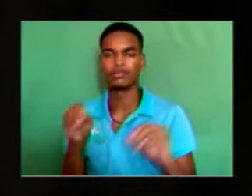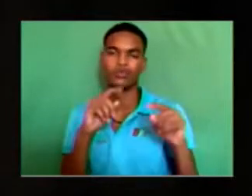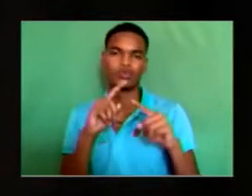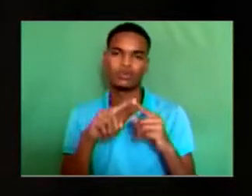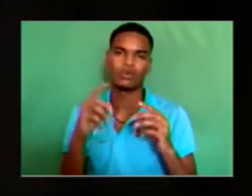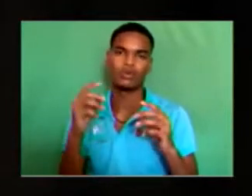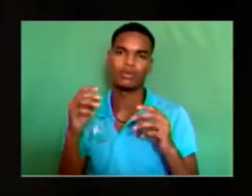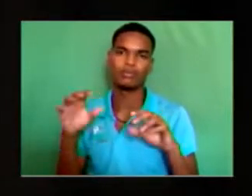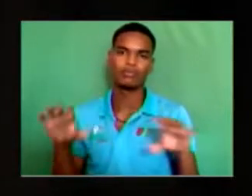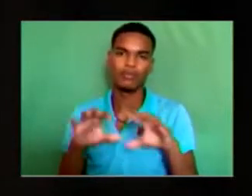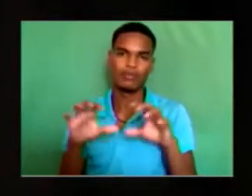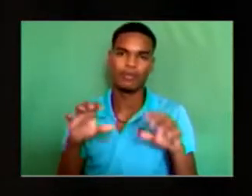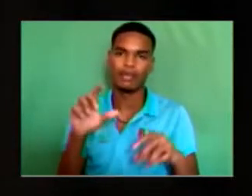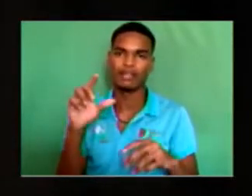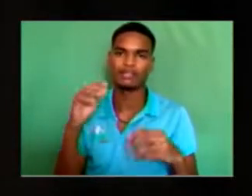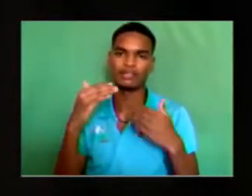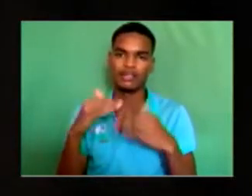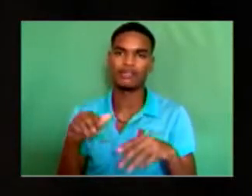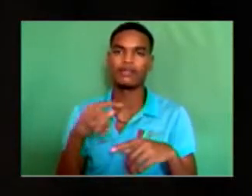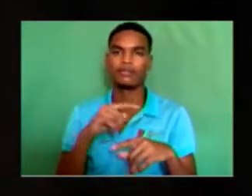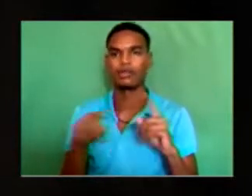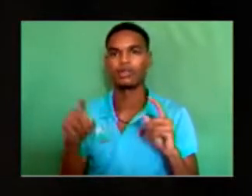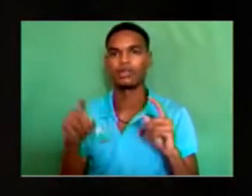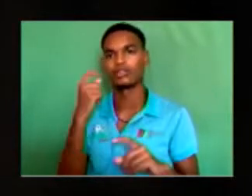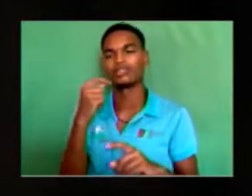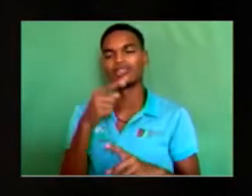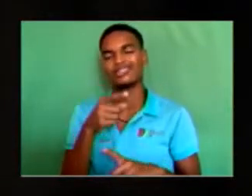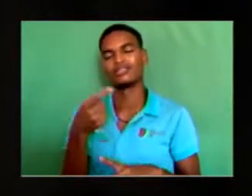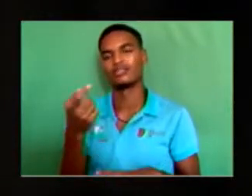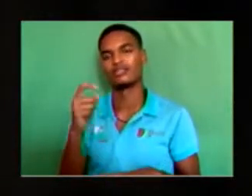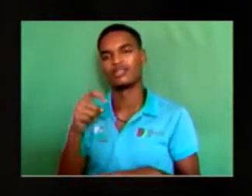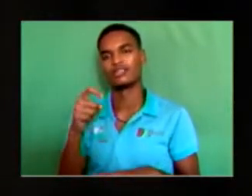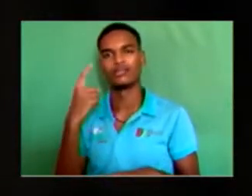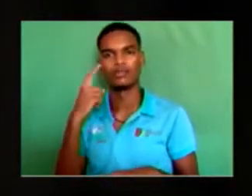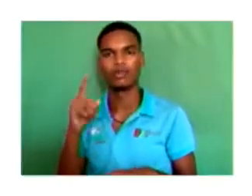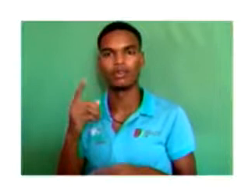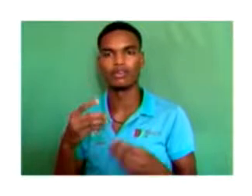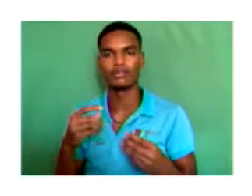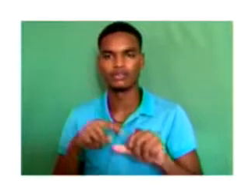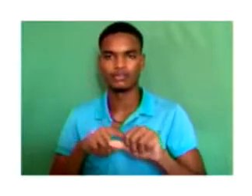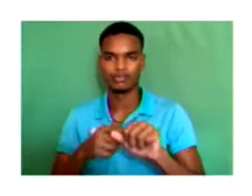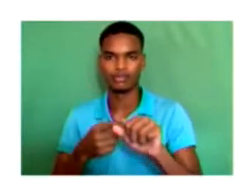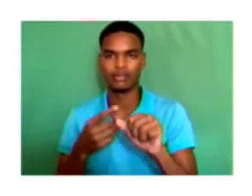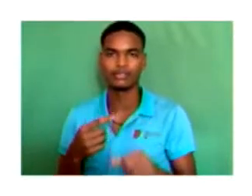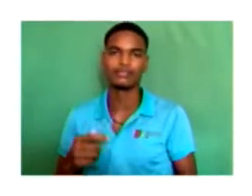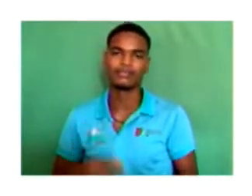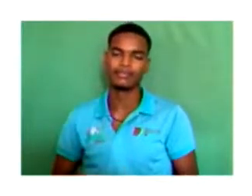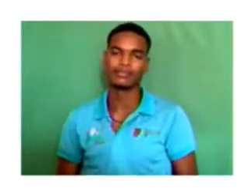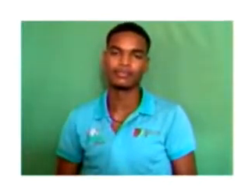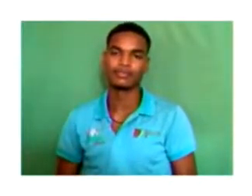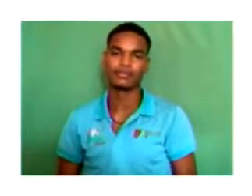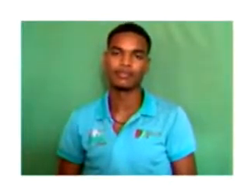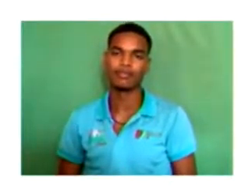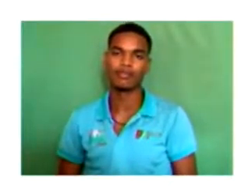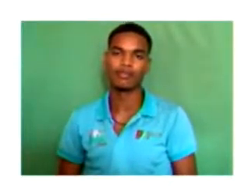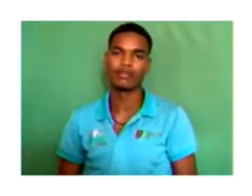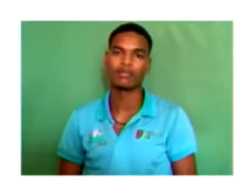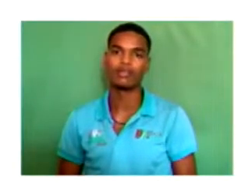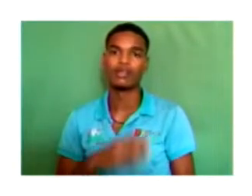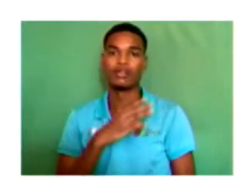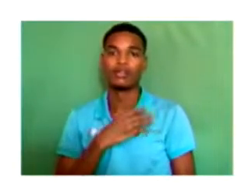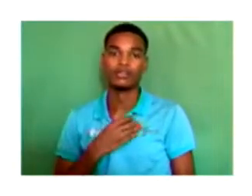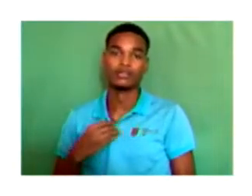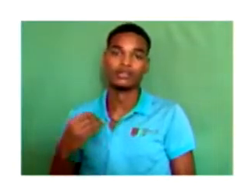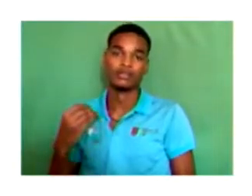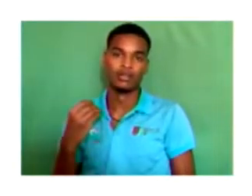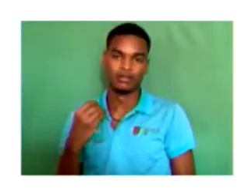but a procurement process that might be kicked off could specify more on that thing, on that area. And we've